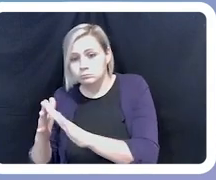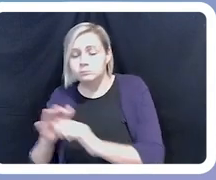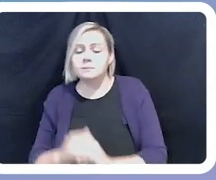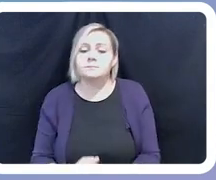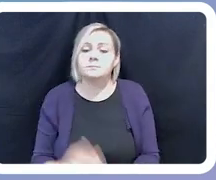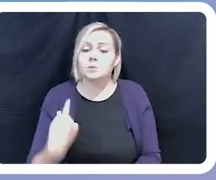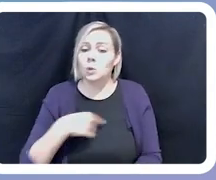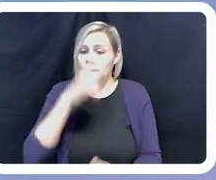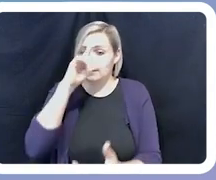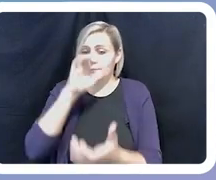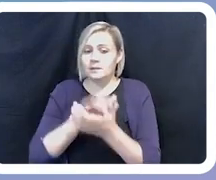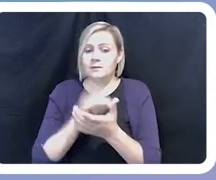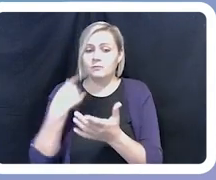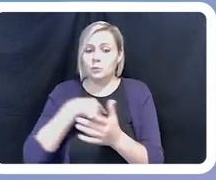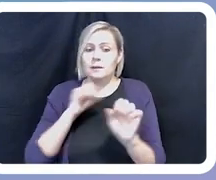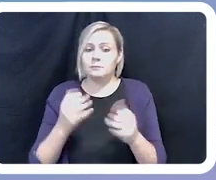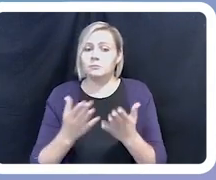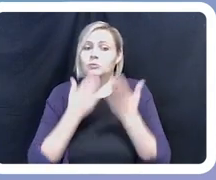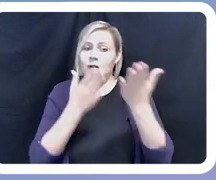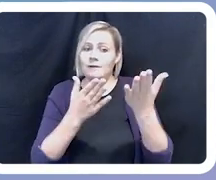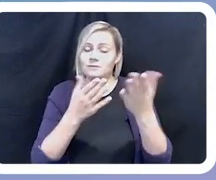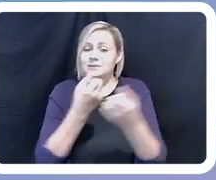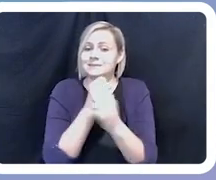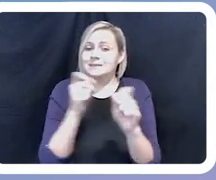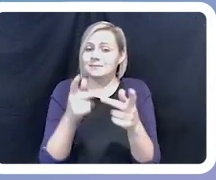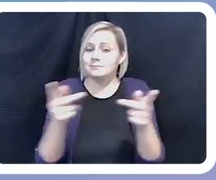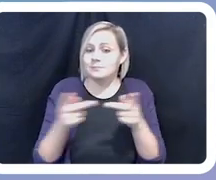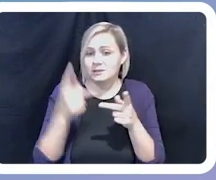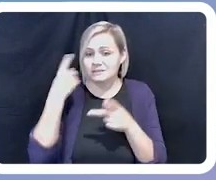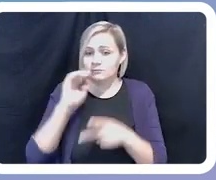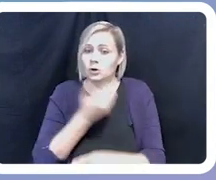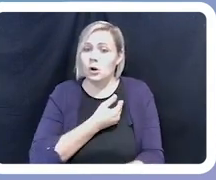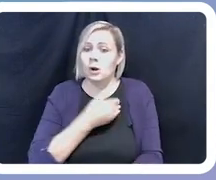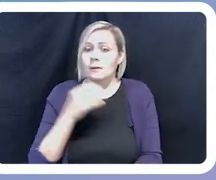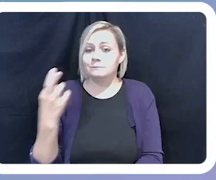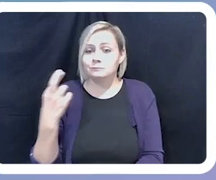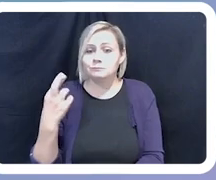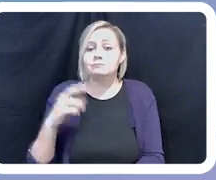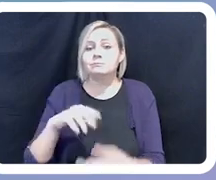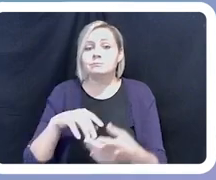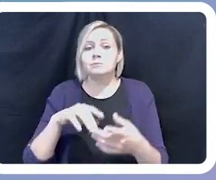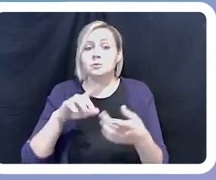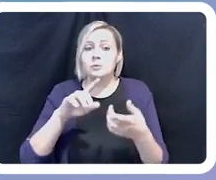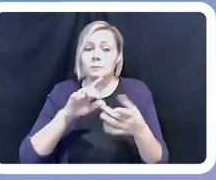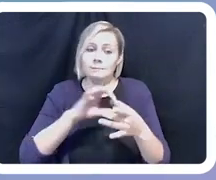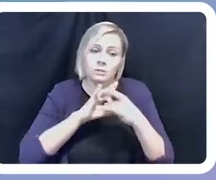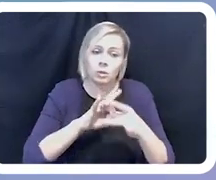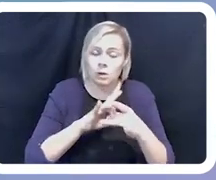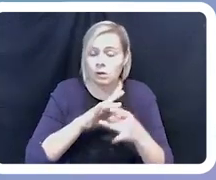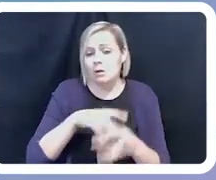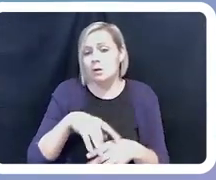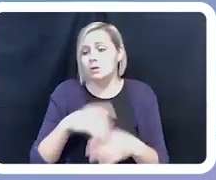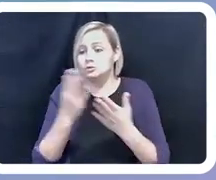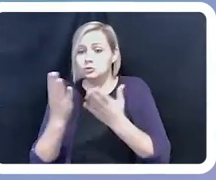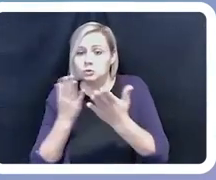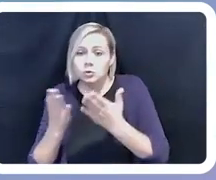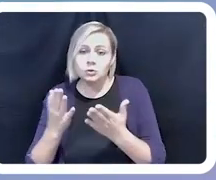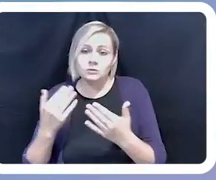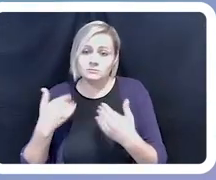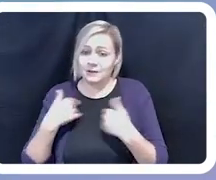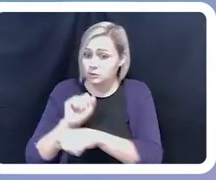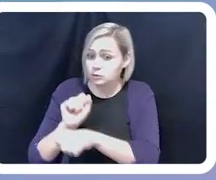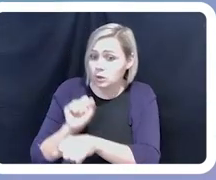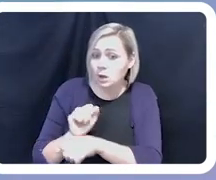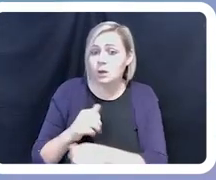year that will offer a safe space for our buddies to belong, to be heard, to serve in leadership roles, to have a